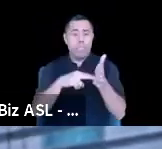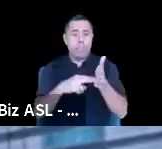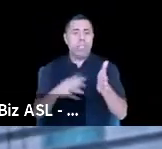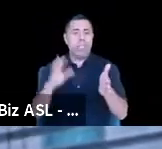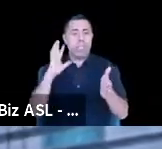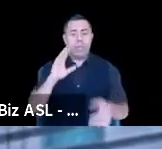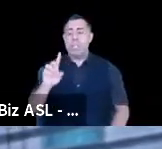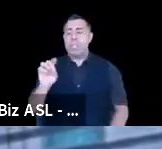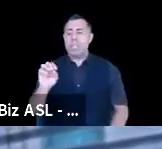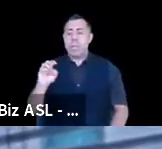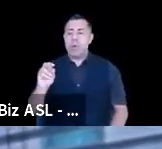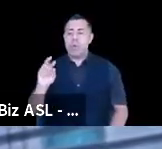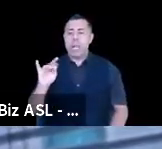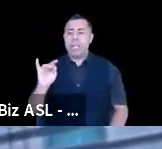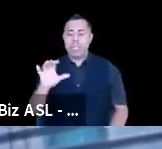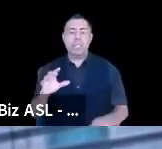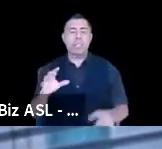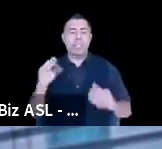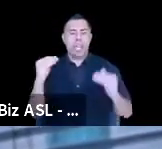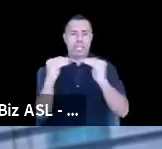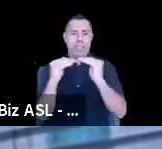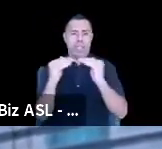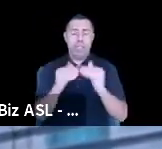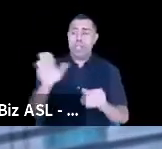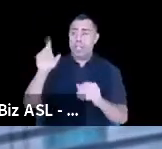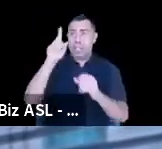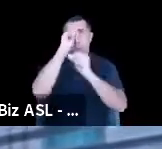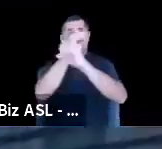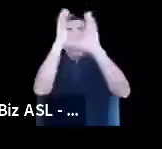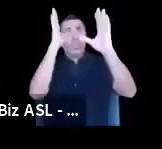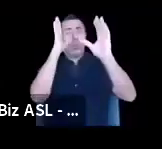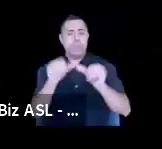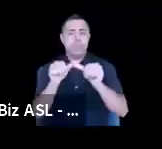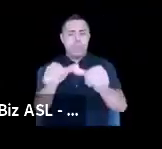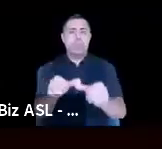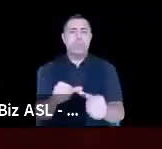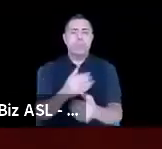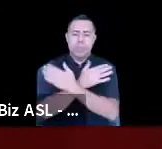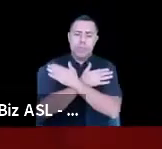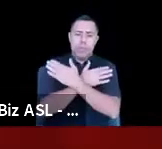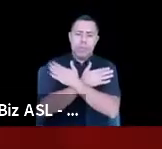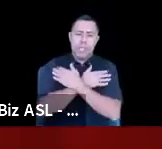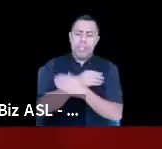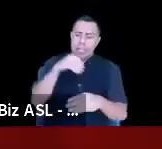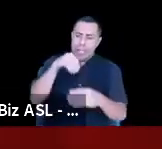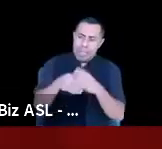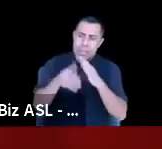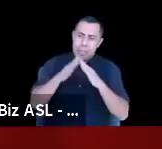His vision will persist. Rest in peace, dear friend, Riadis Mott.